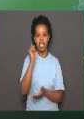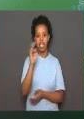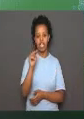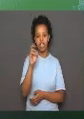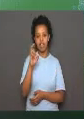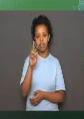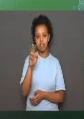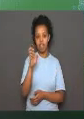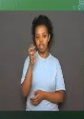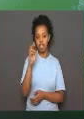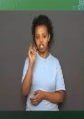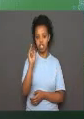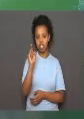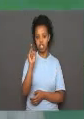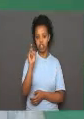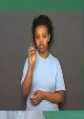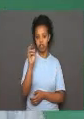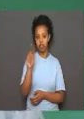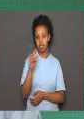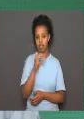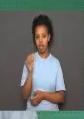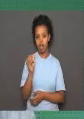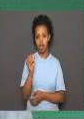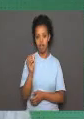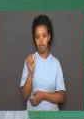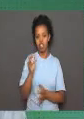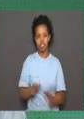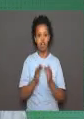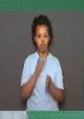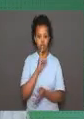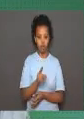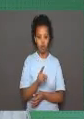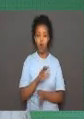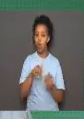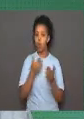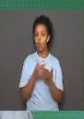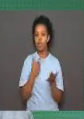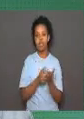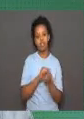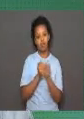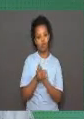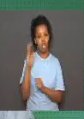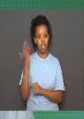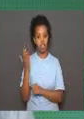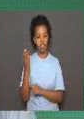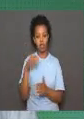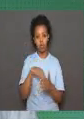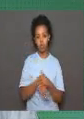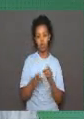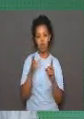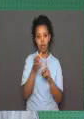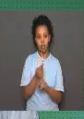and translocation. All of these mutations involve